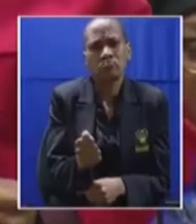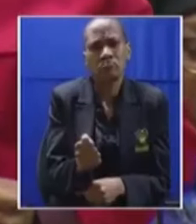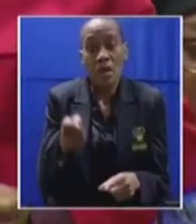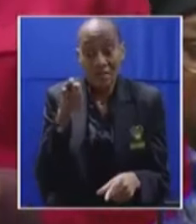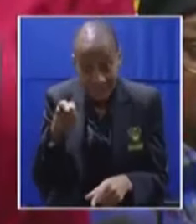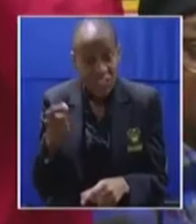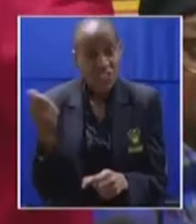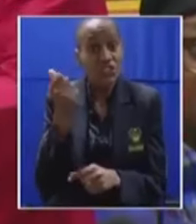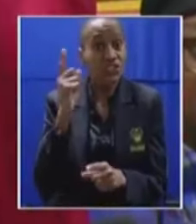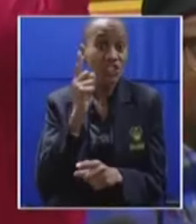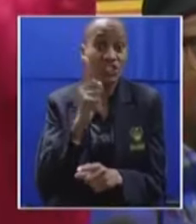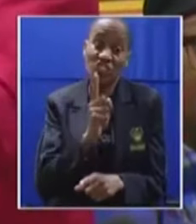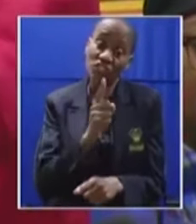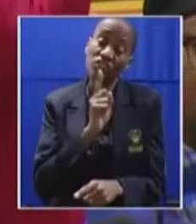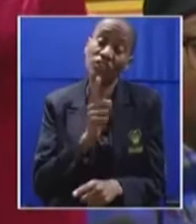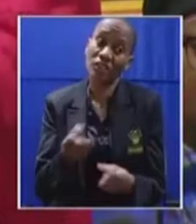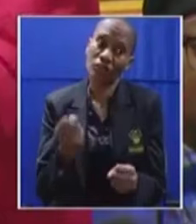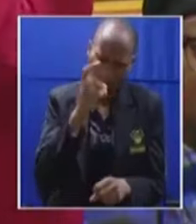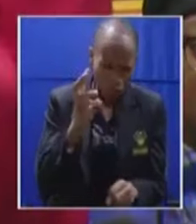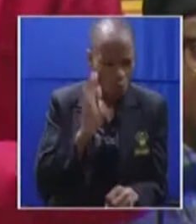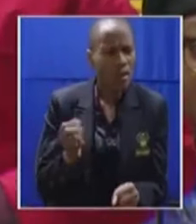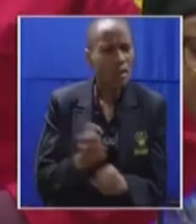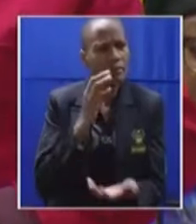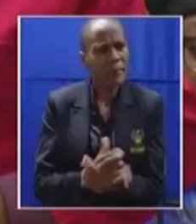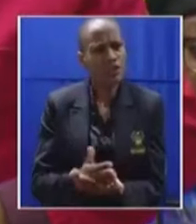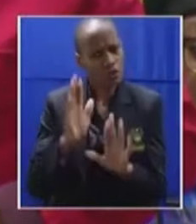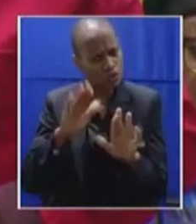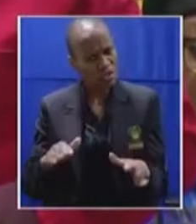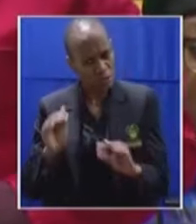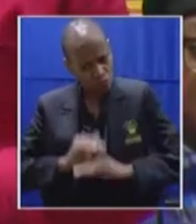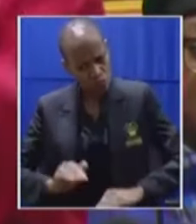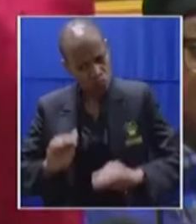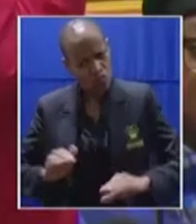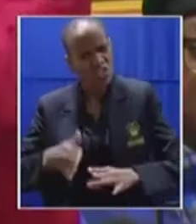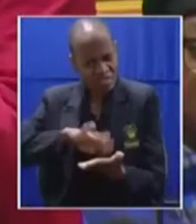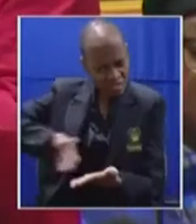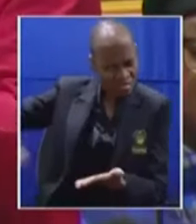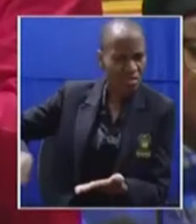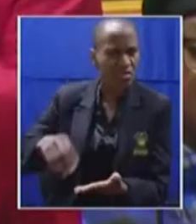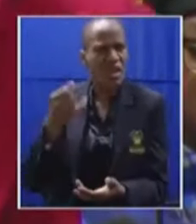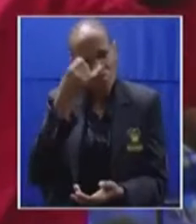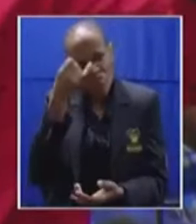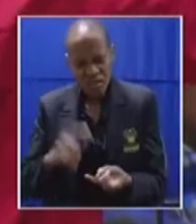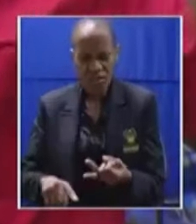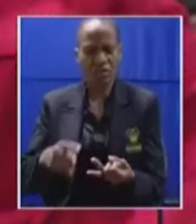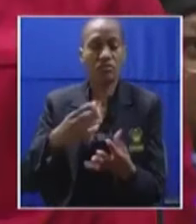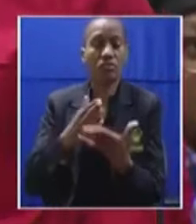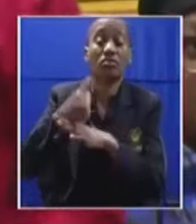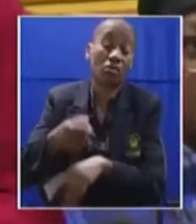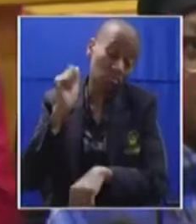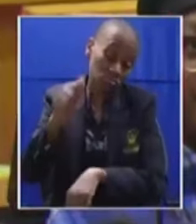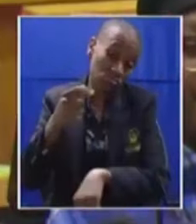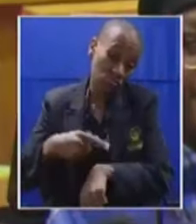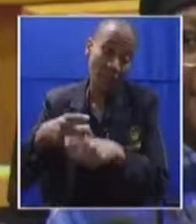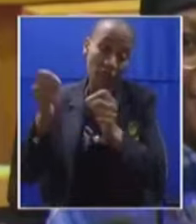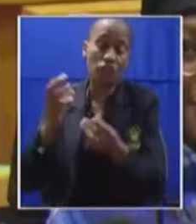in education and not getting into drugs and alcohol abuse? I think it's a shame that our solution is to criminalize those kids.